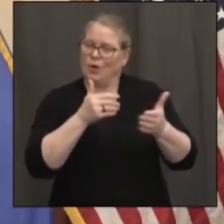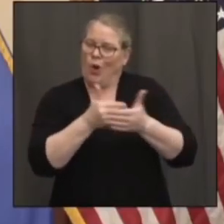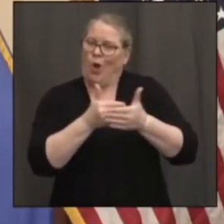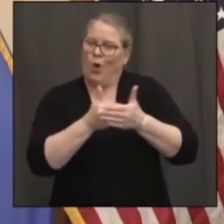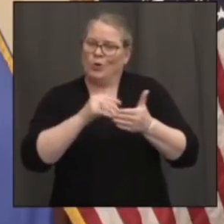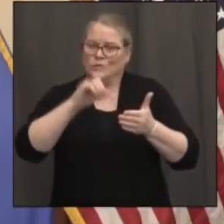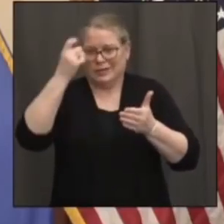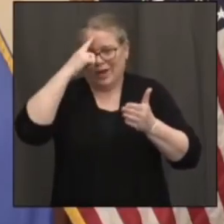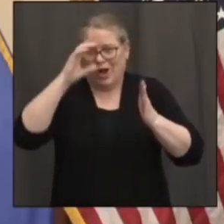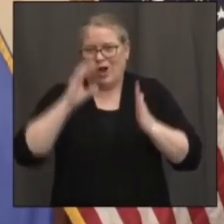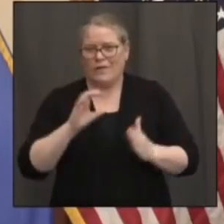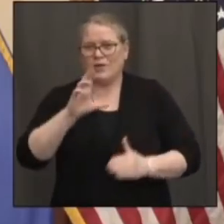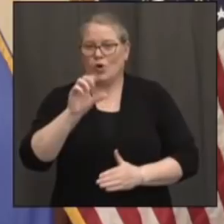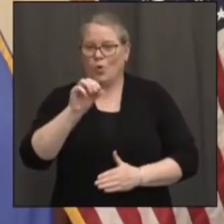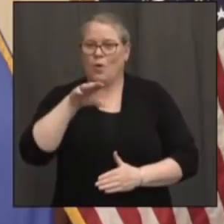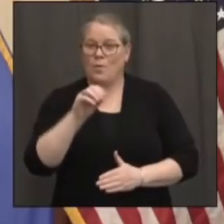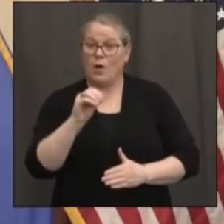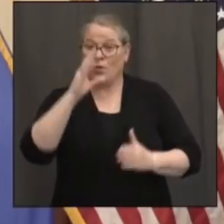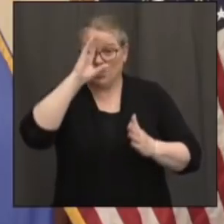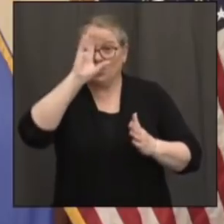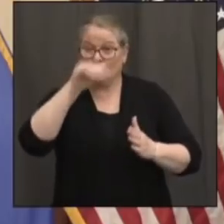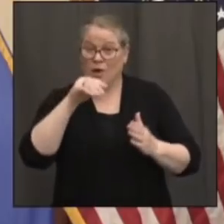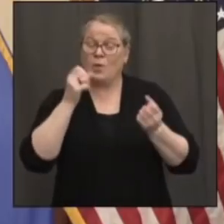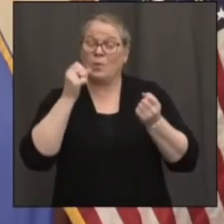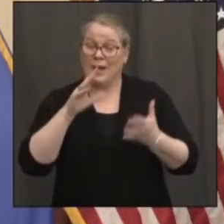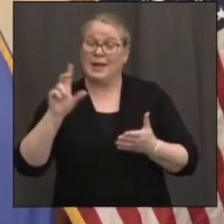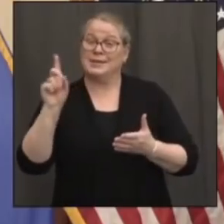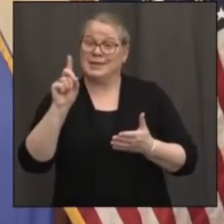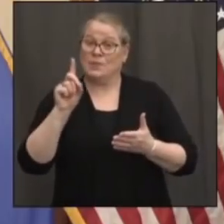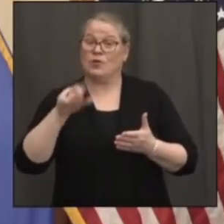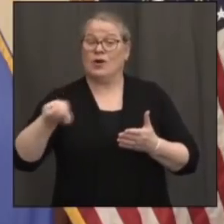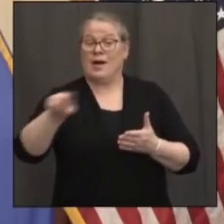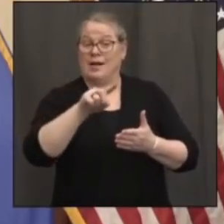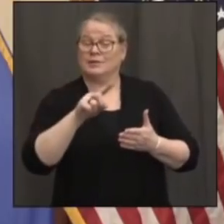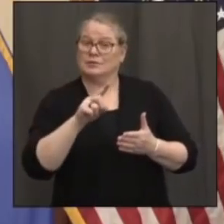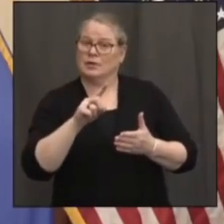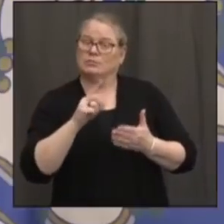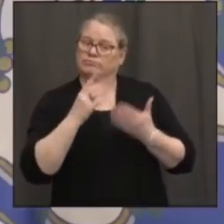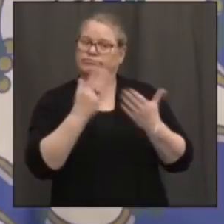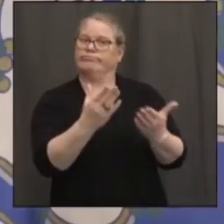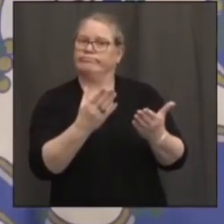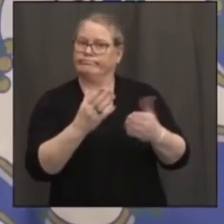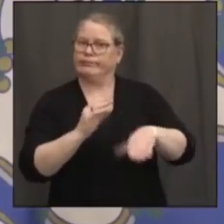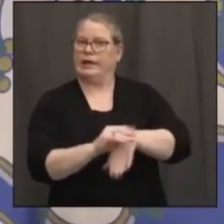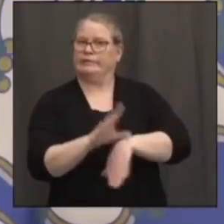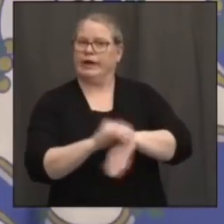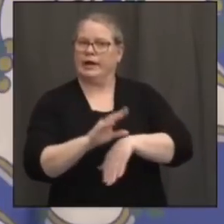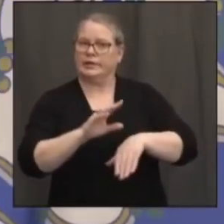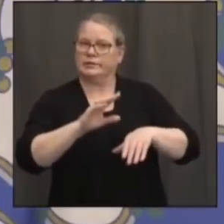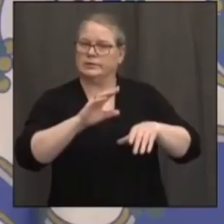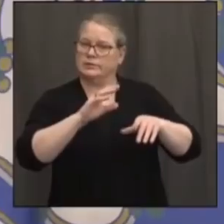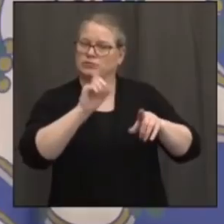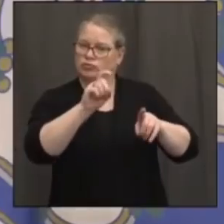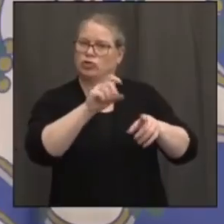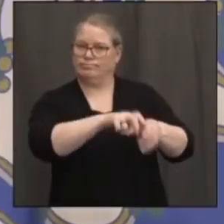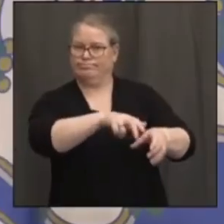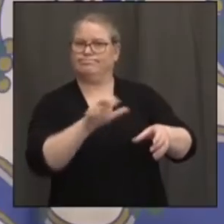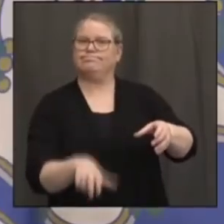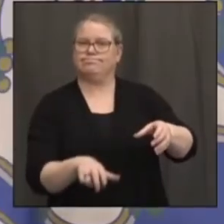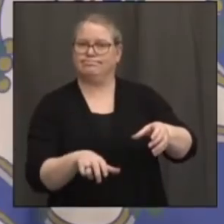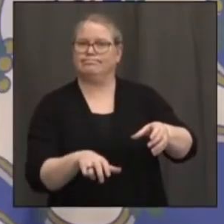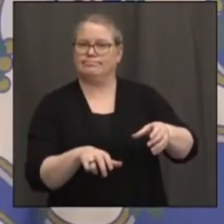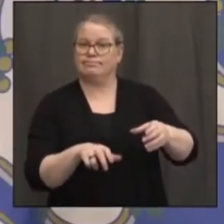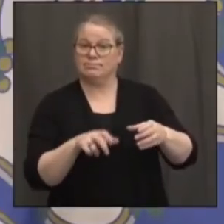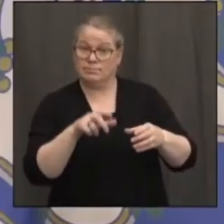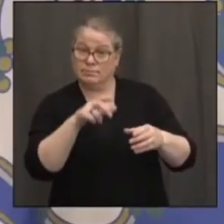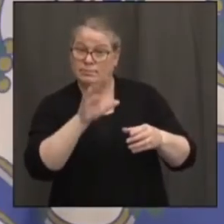to resign in that state from fellow Democrats. You want to weigh in on that? Not much, but I can tell